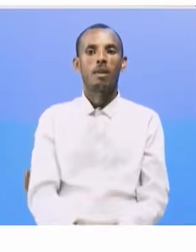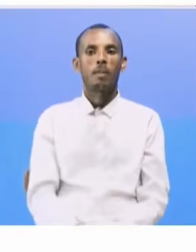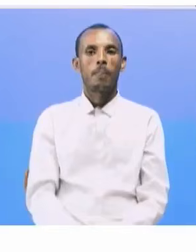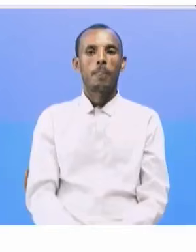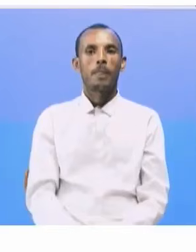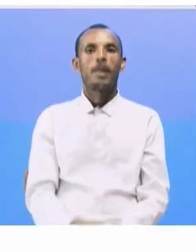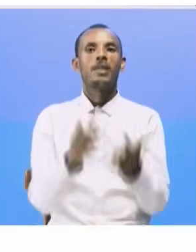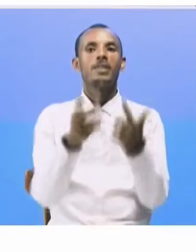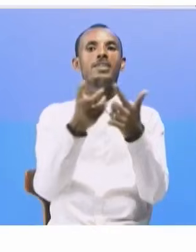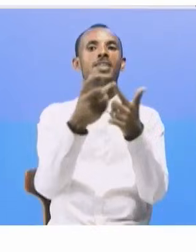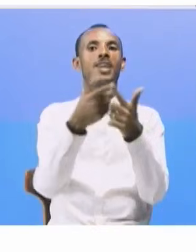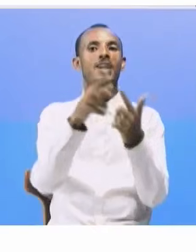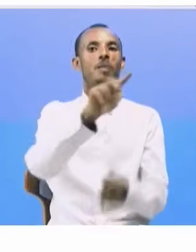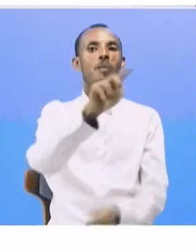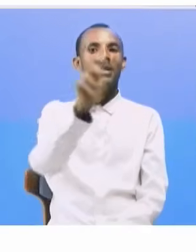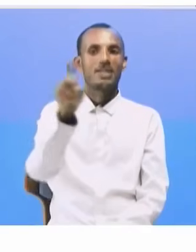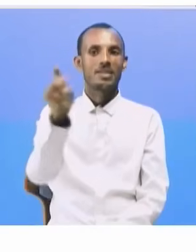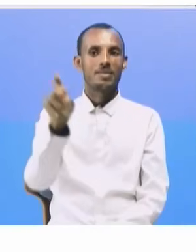Second question,